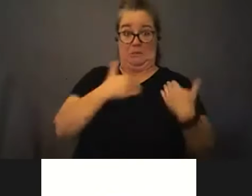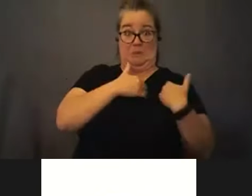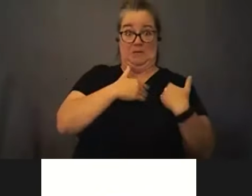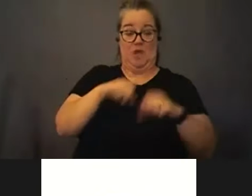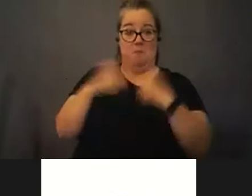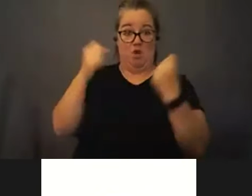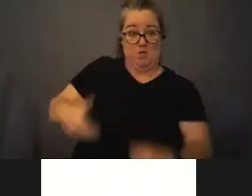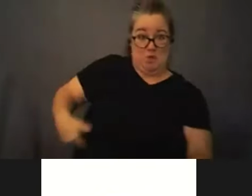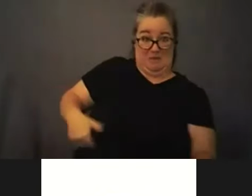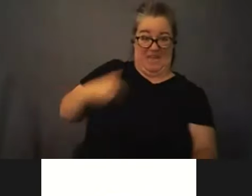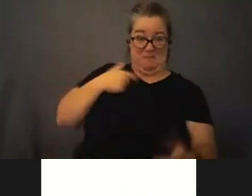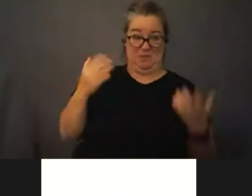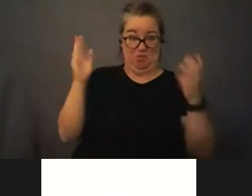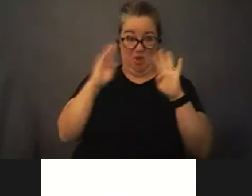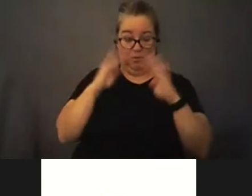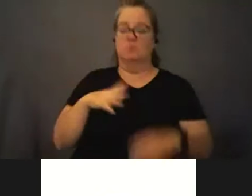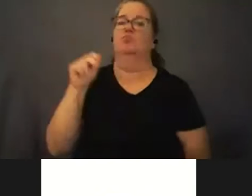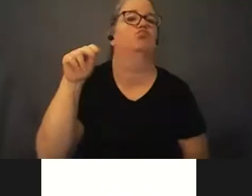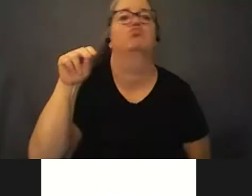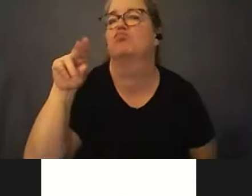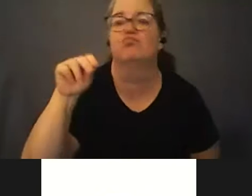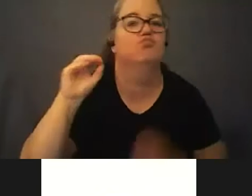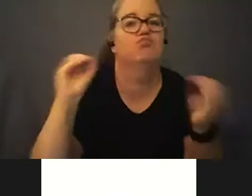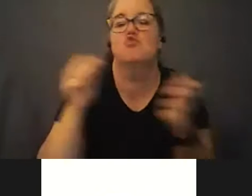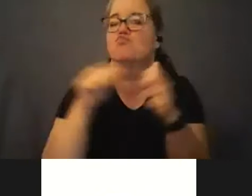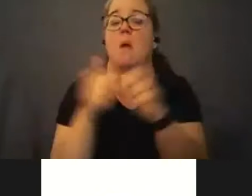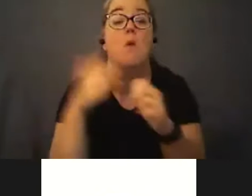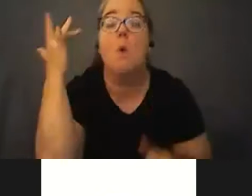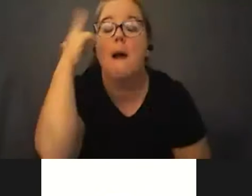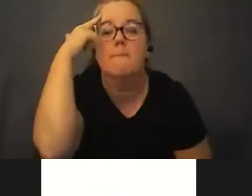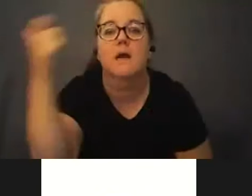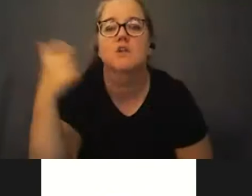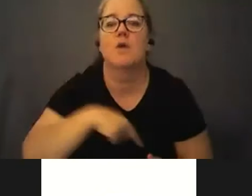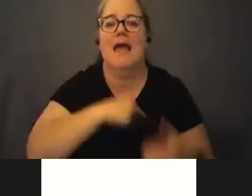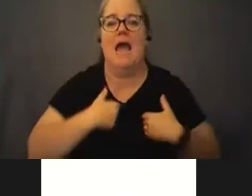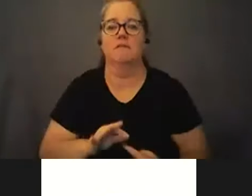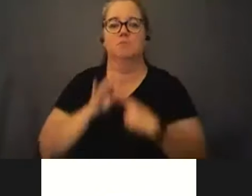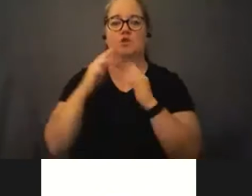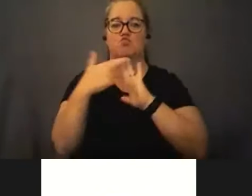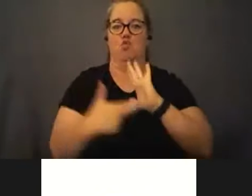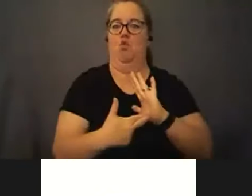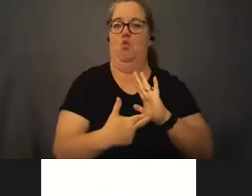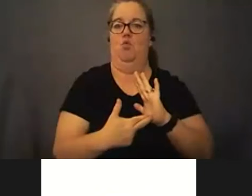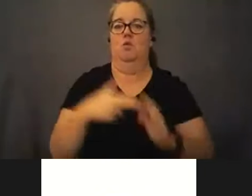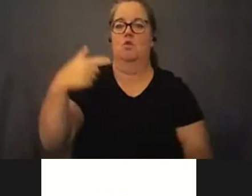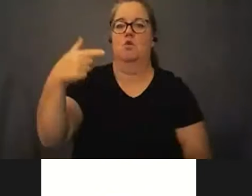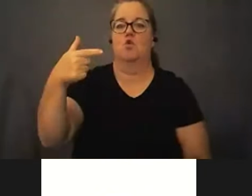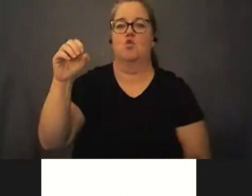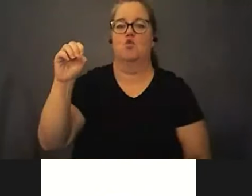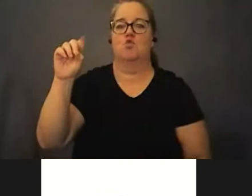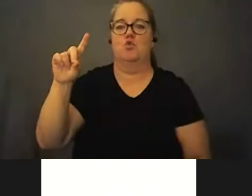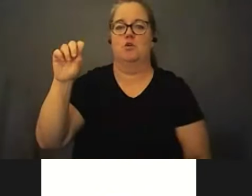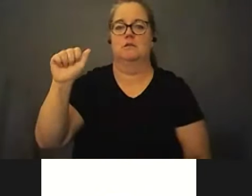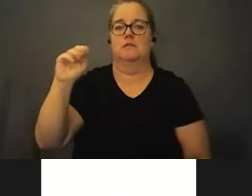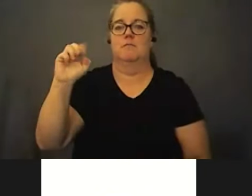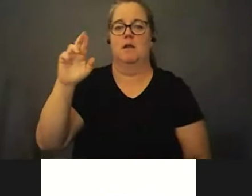couple of ribs? No, not at all. We have that Good Samaritan Act, which I mentioned